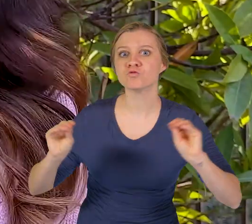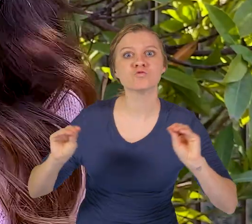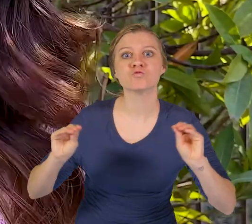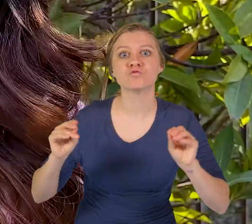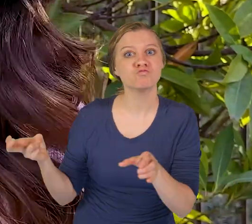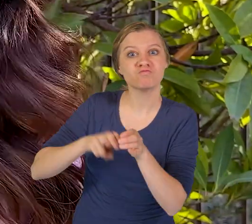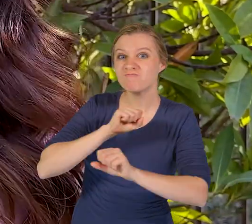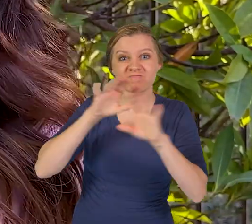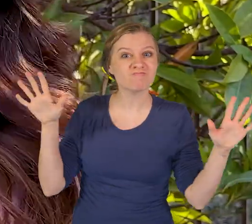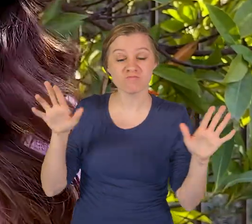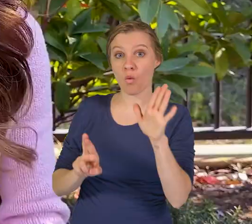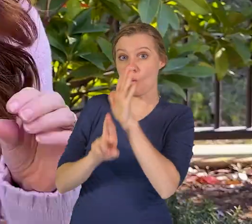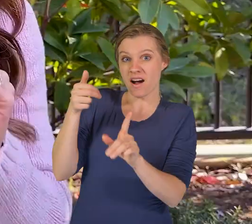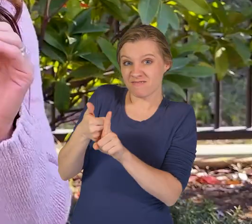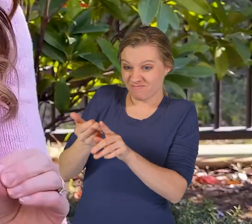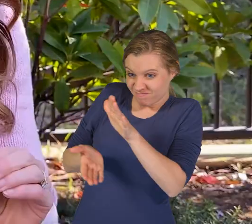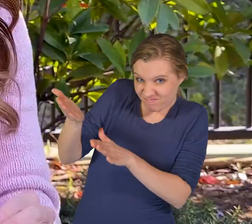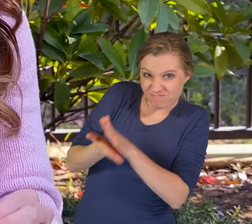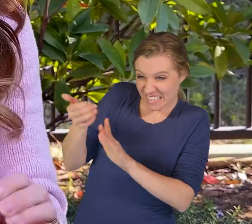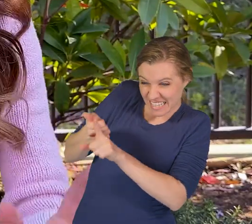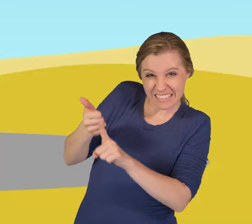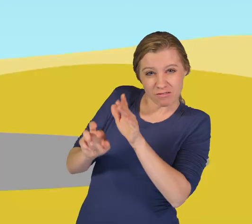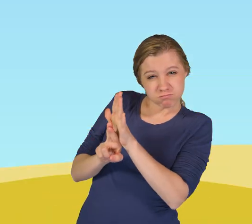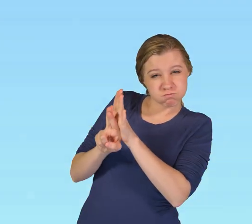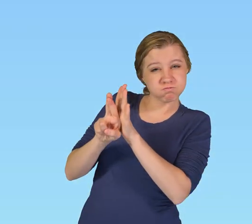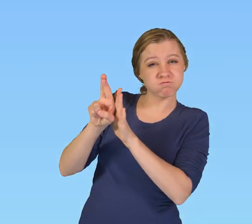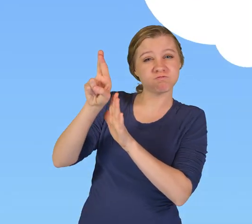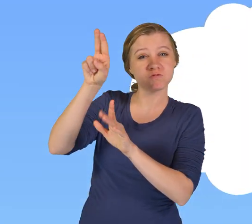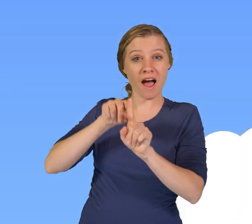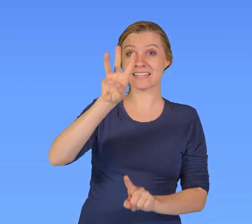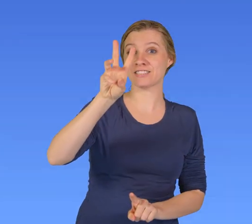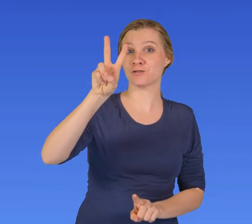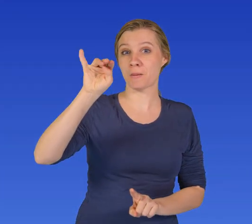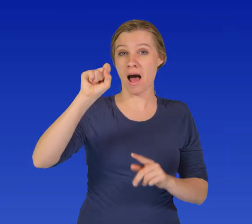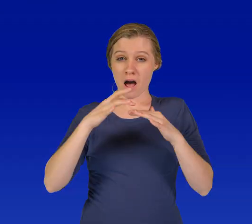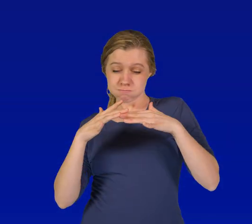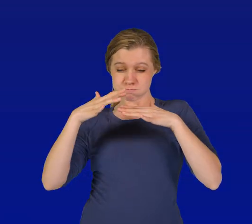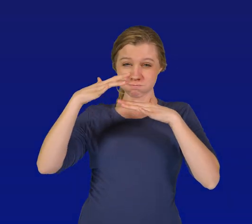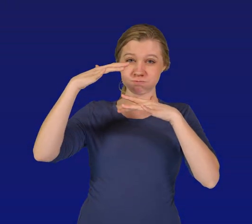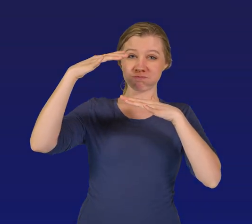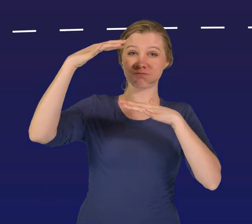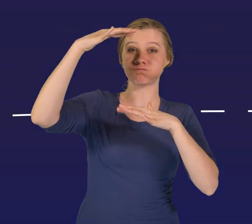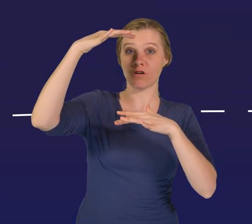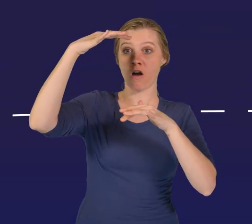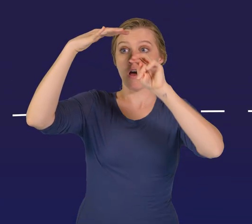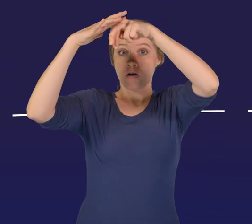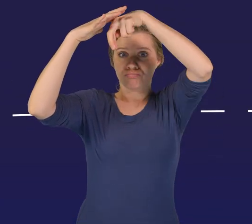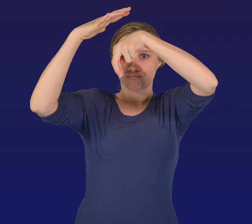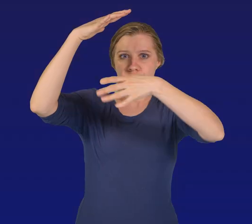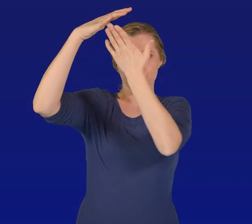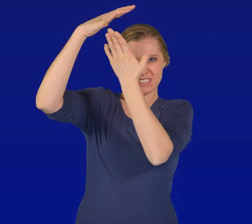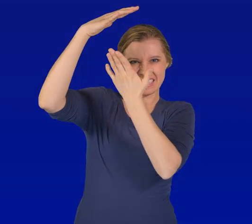no spacecraft pilots on board, and the entire rocket will be autonomously launched into space 62 miles above the